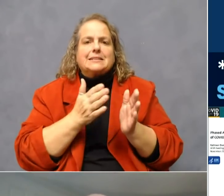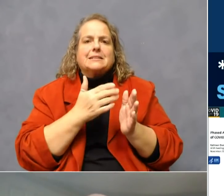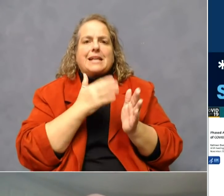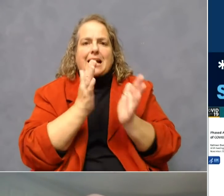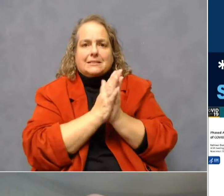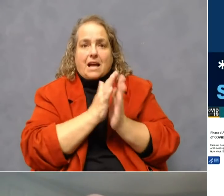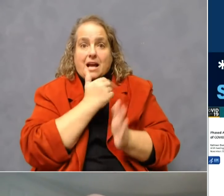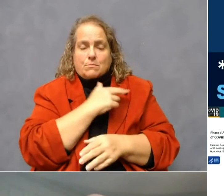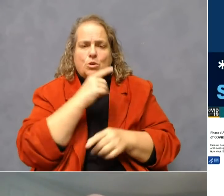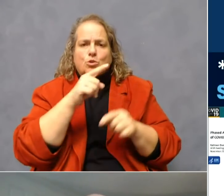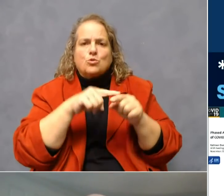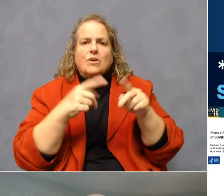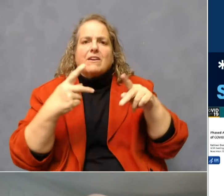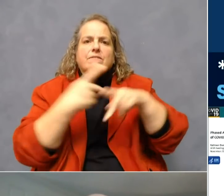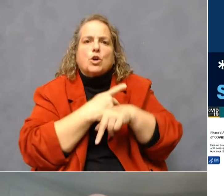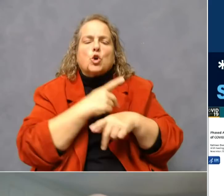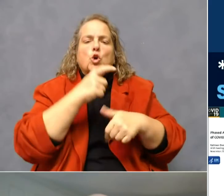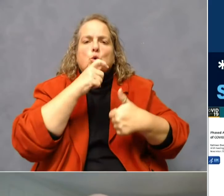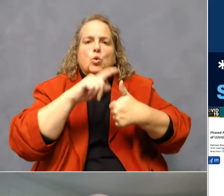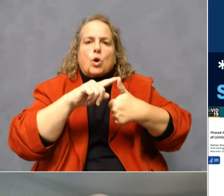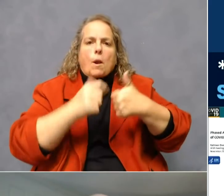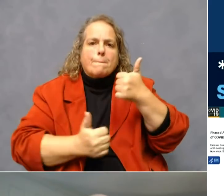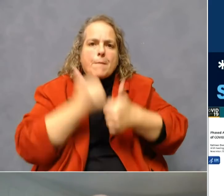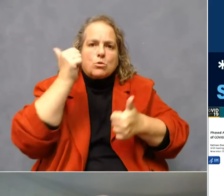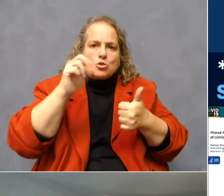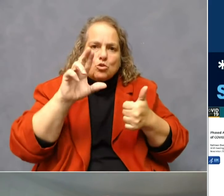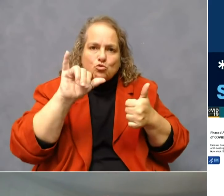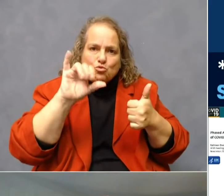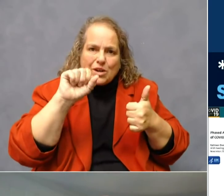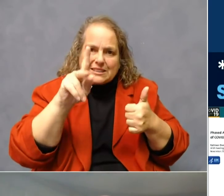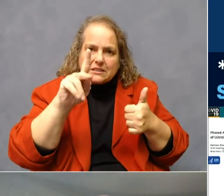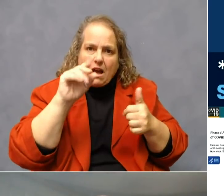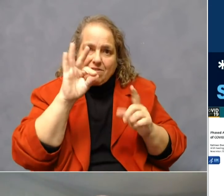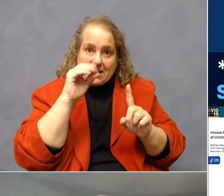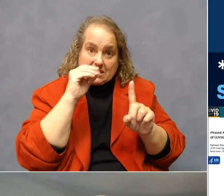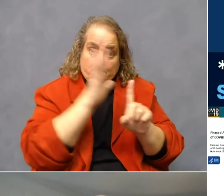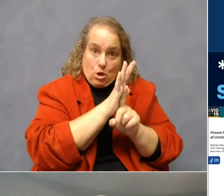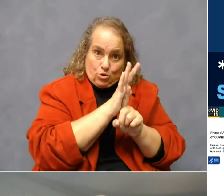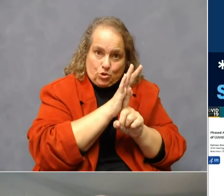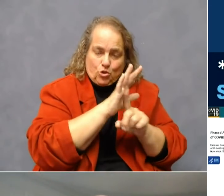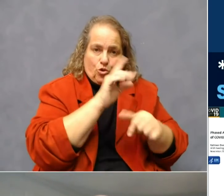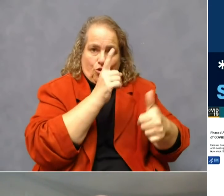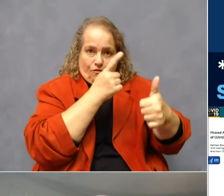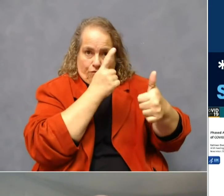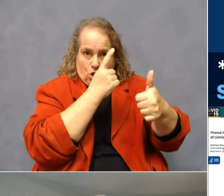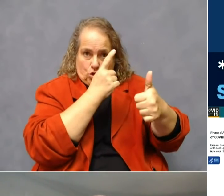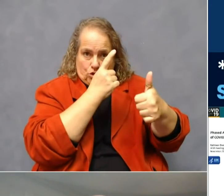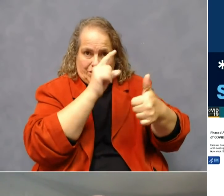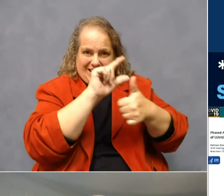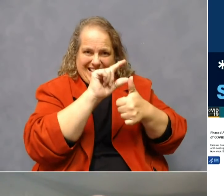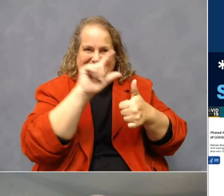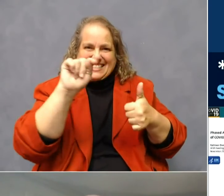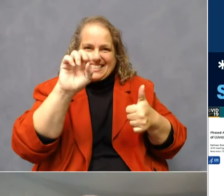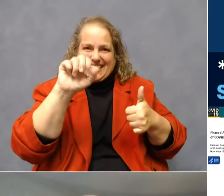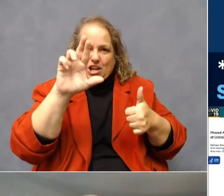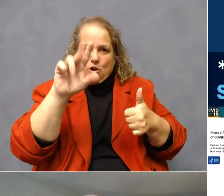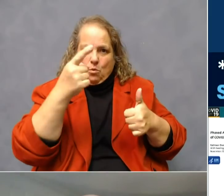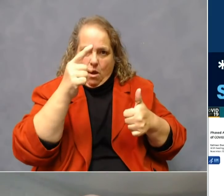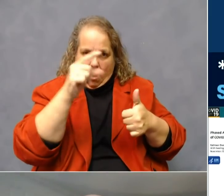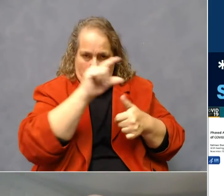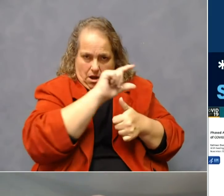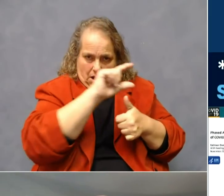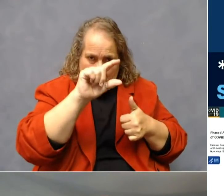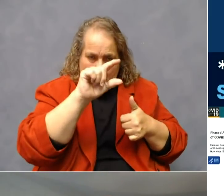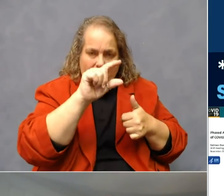of exposure to the disease and to patients with the disease would be in a tier 1 category. And then we'd go